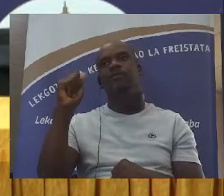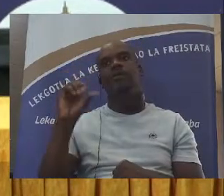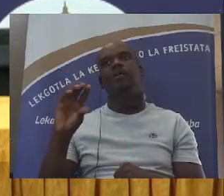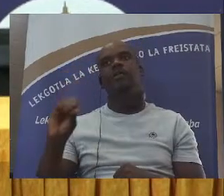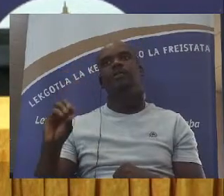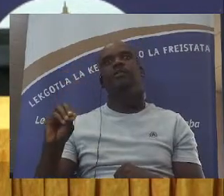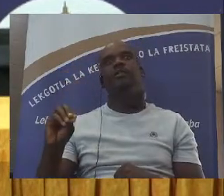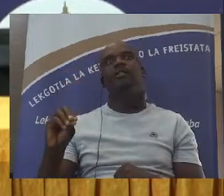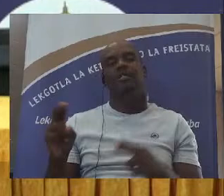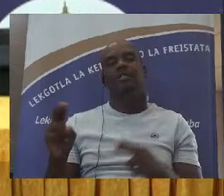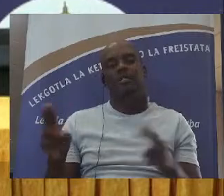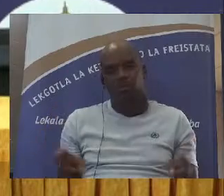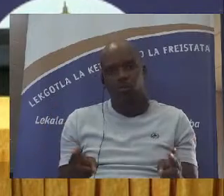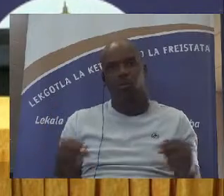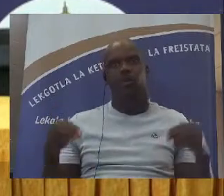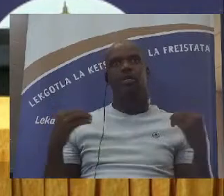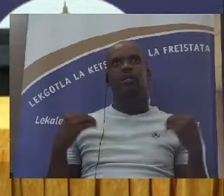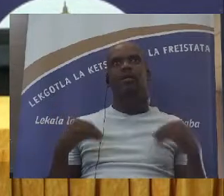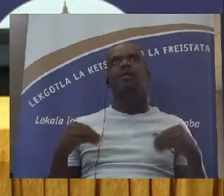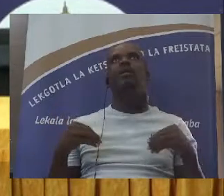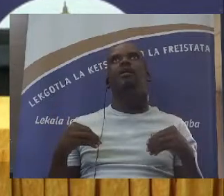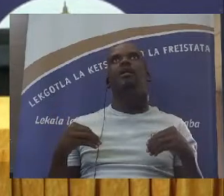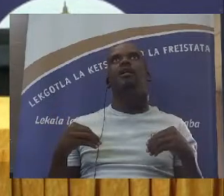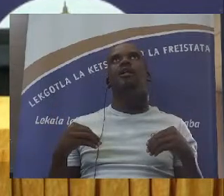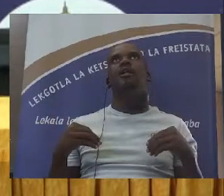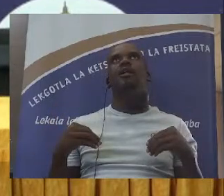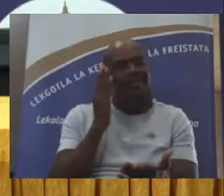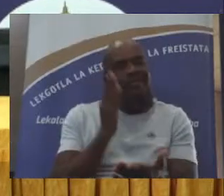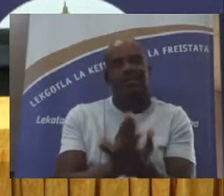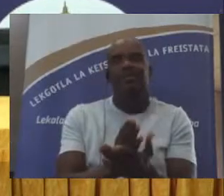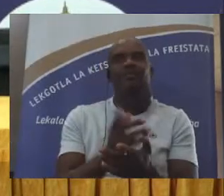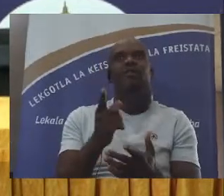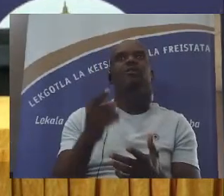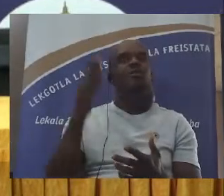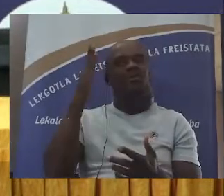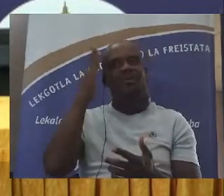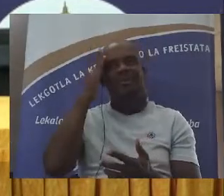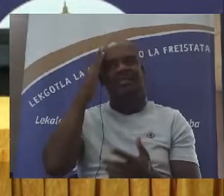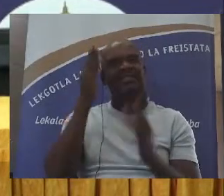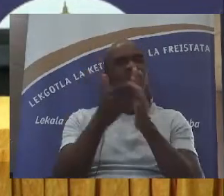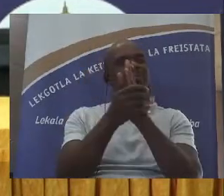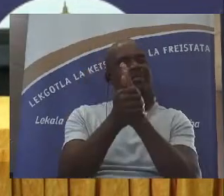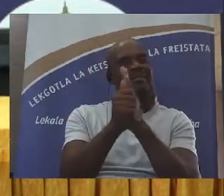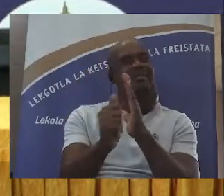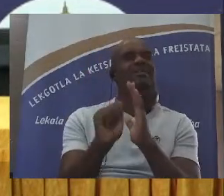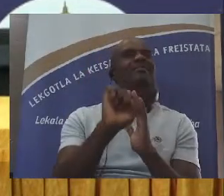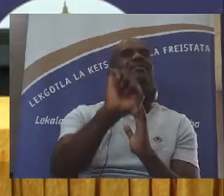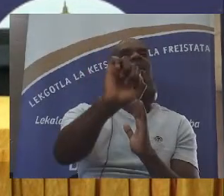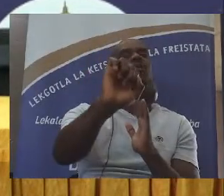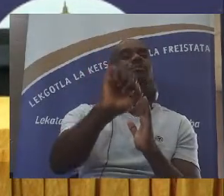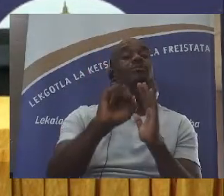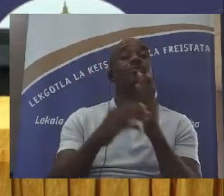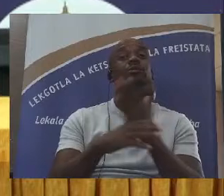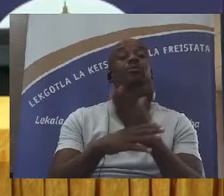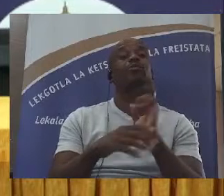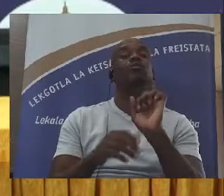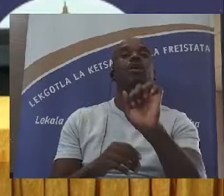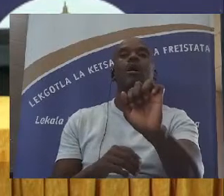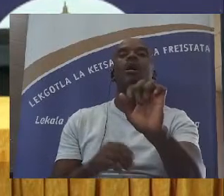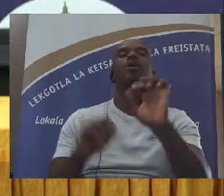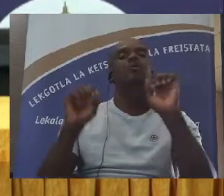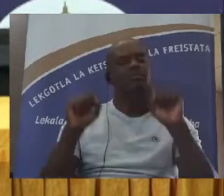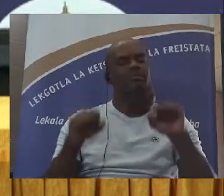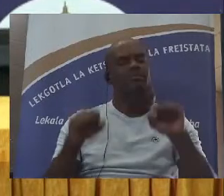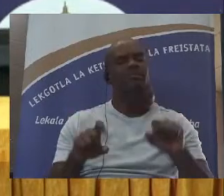have offices in all the provinces, but not that many, but to do that work. So they should help you to build